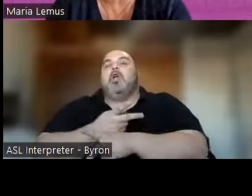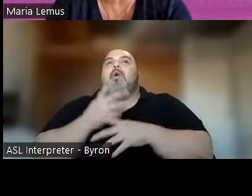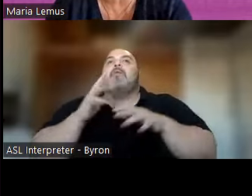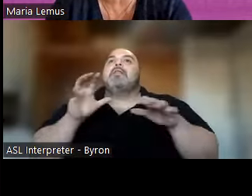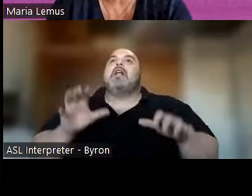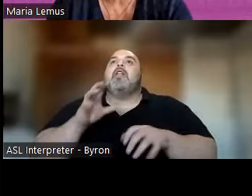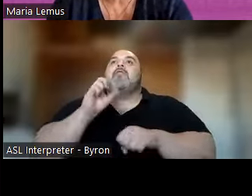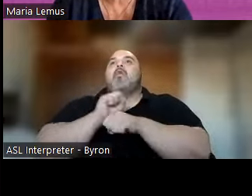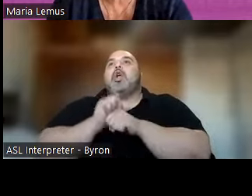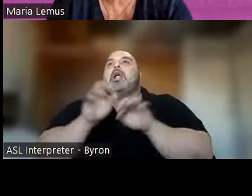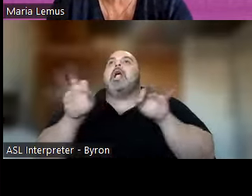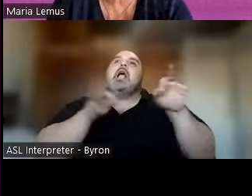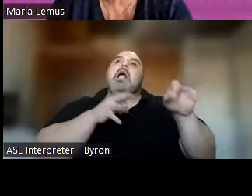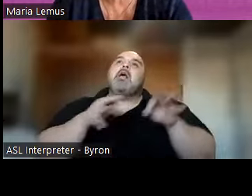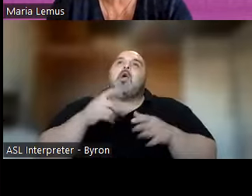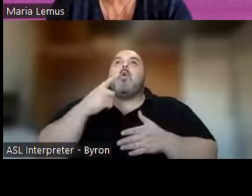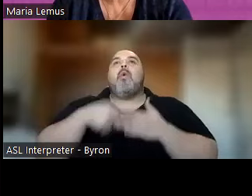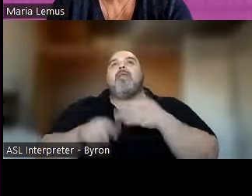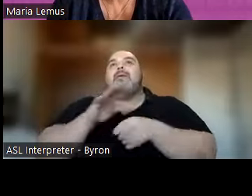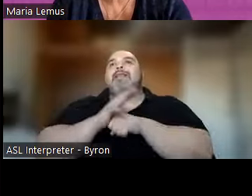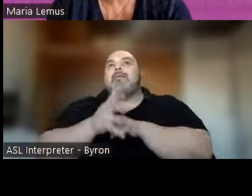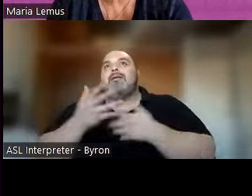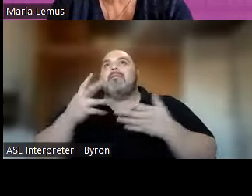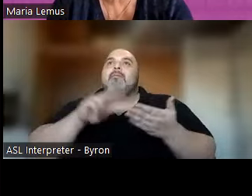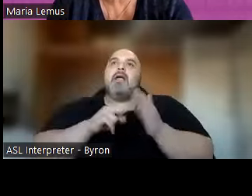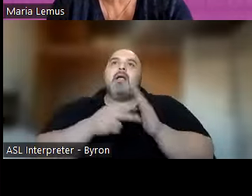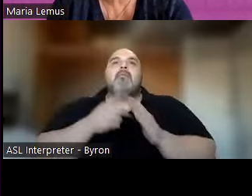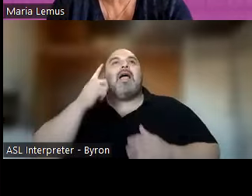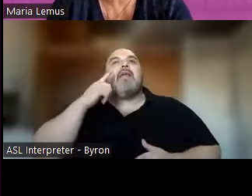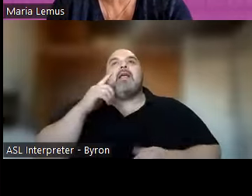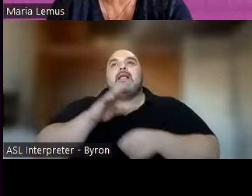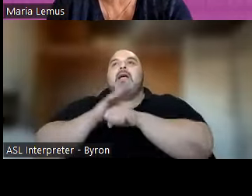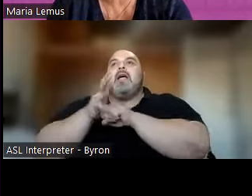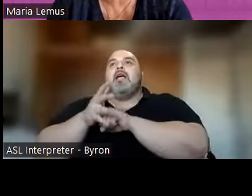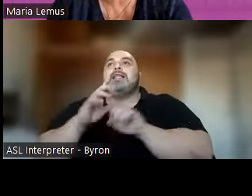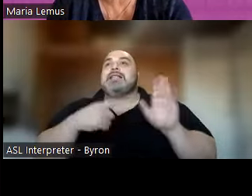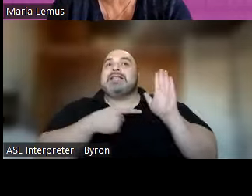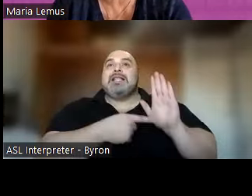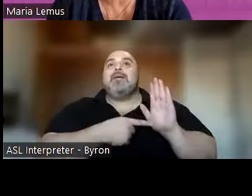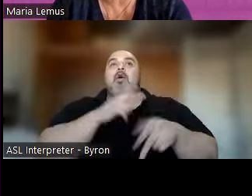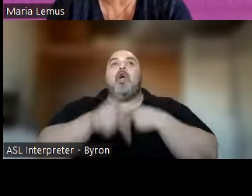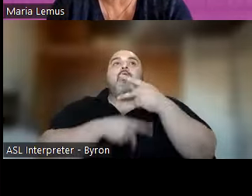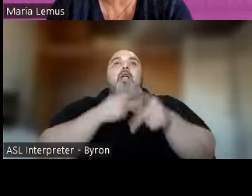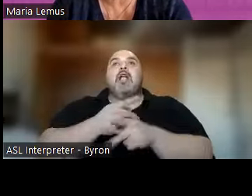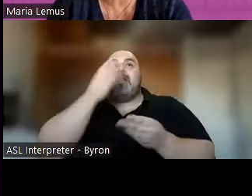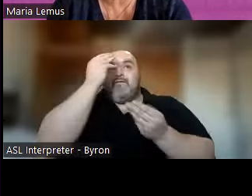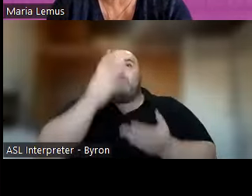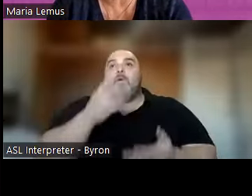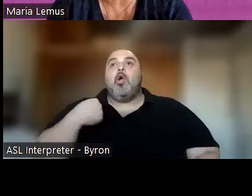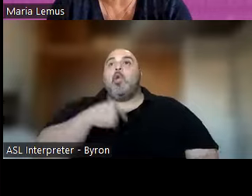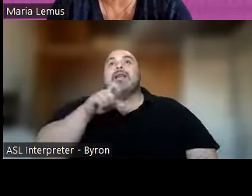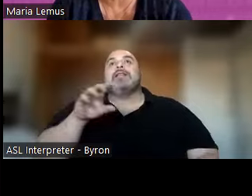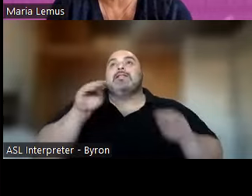community explaining what the pandemic was. But I think the pandemic is an example of the kind of information that we need to get out to